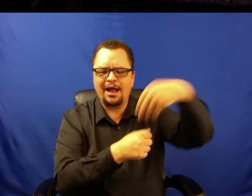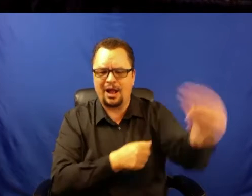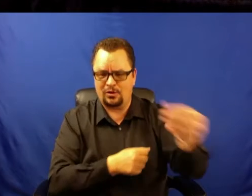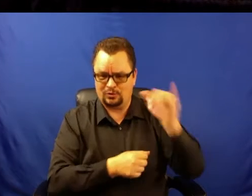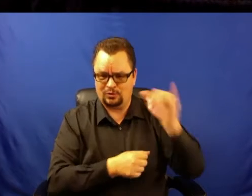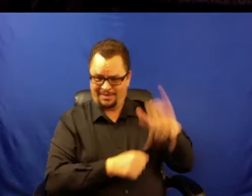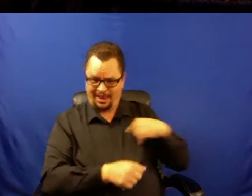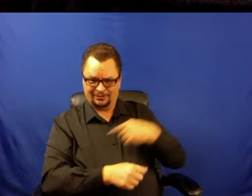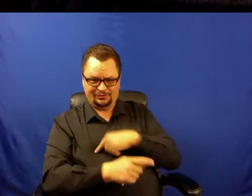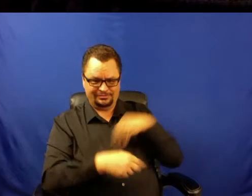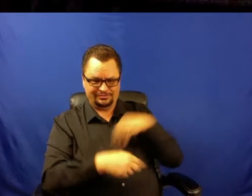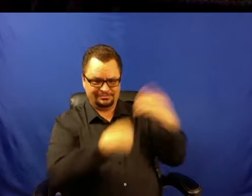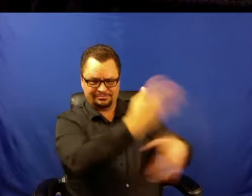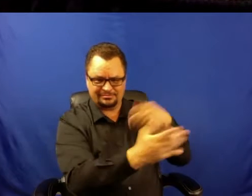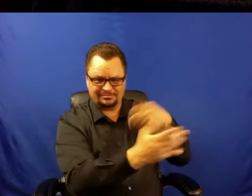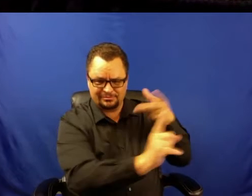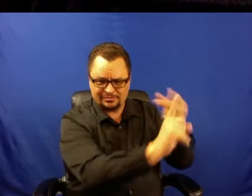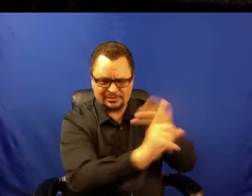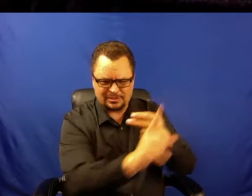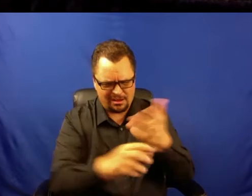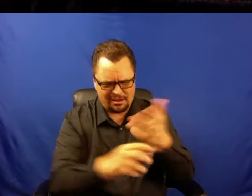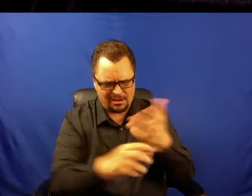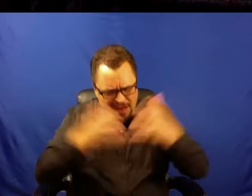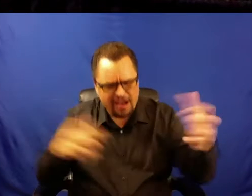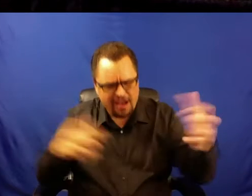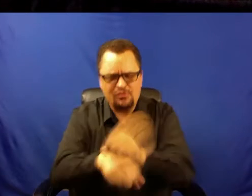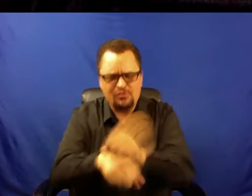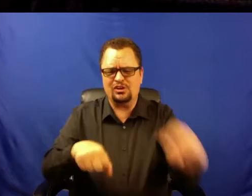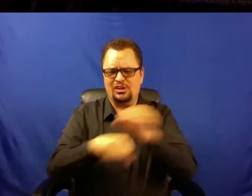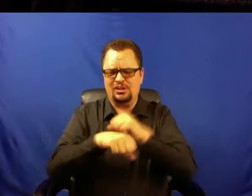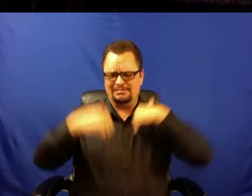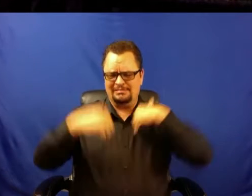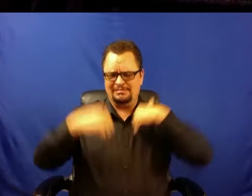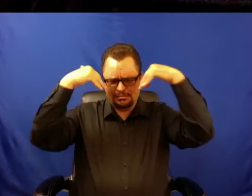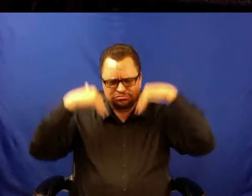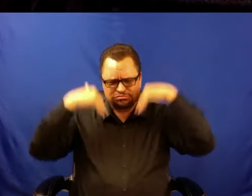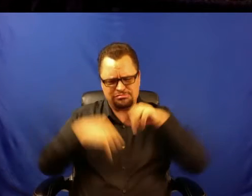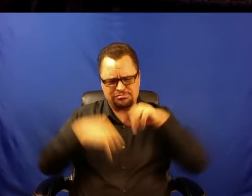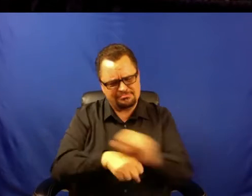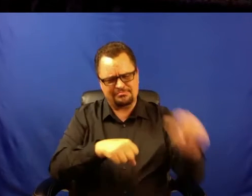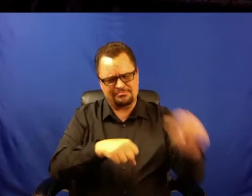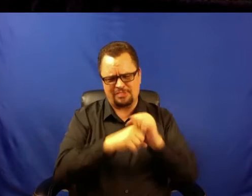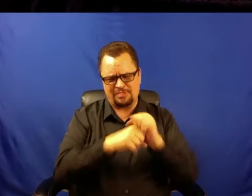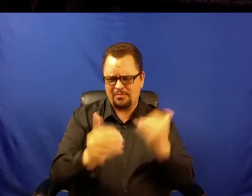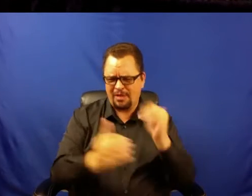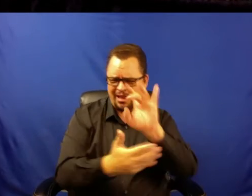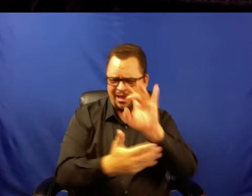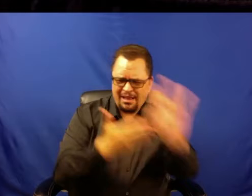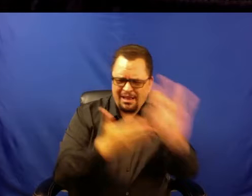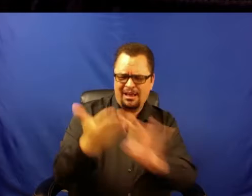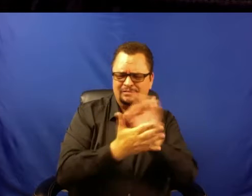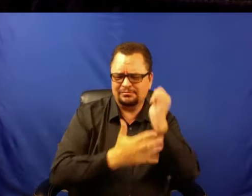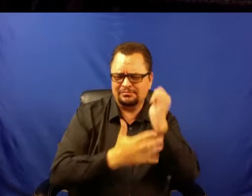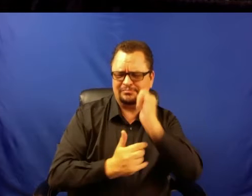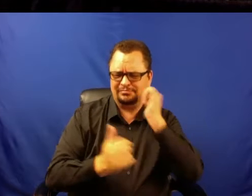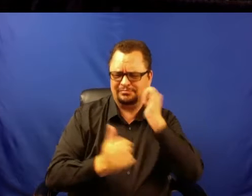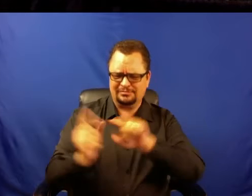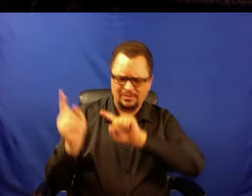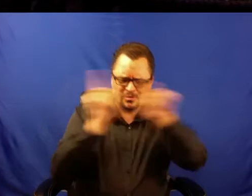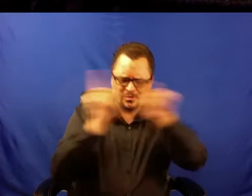day. The first teams went out February 24th, and as the end of August, they had provided outreach calls